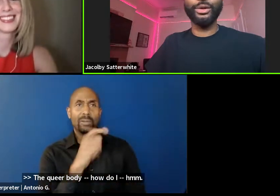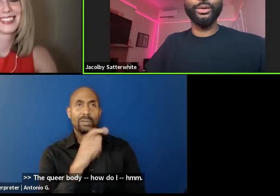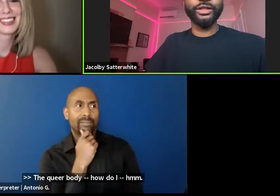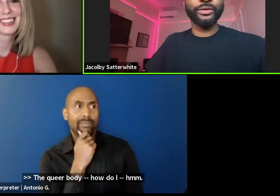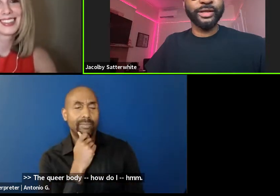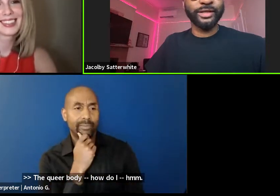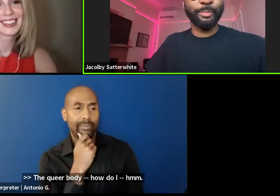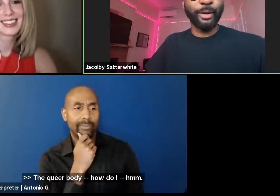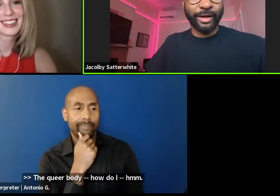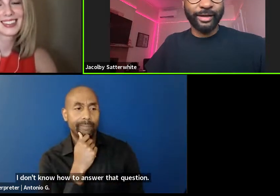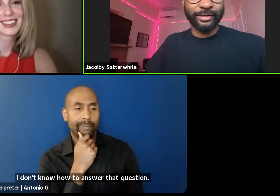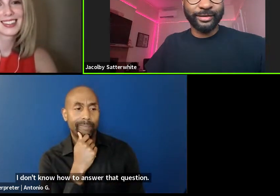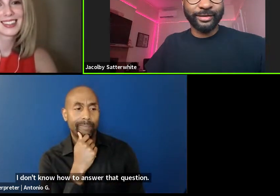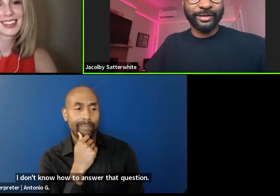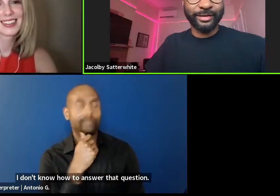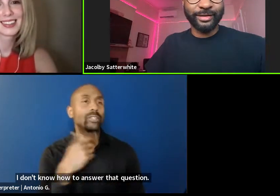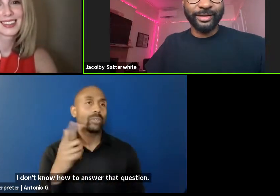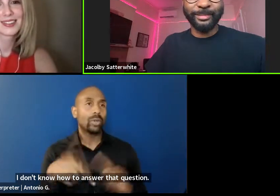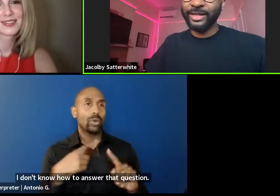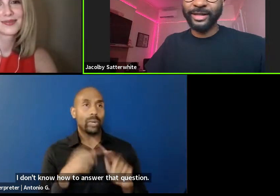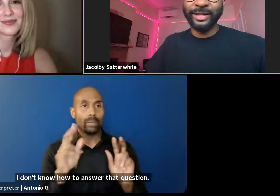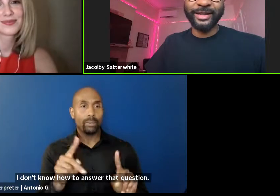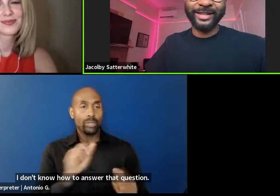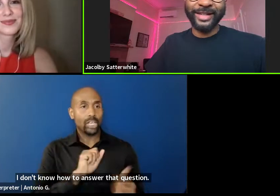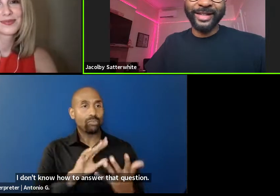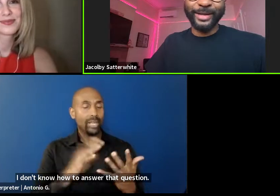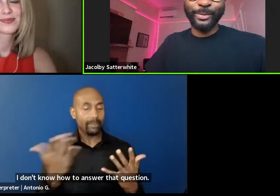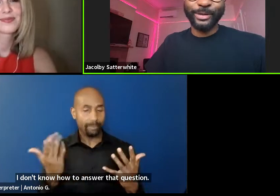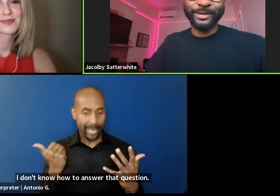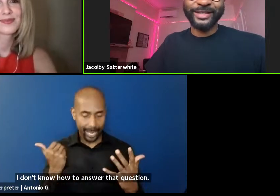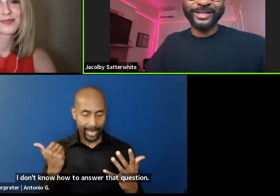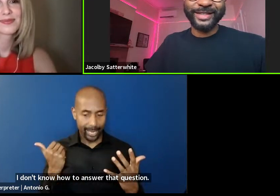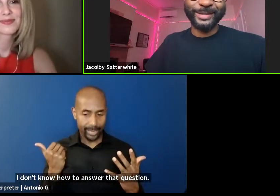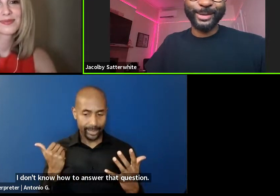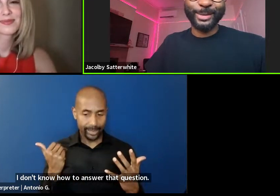well, when you address the past, I mean,